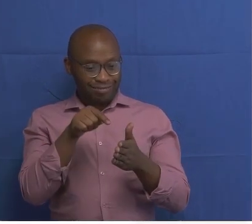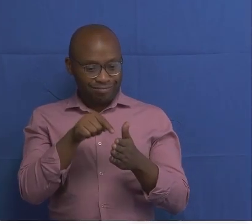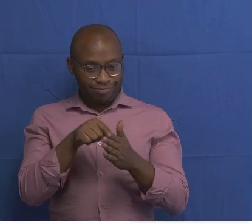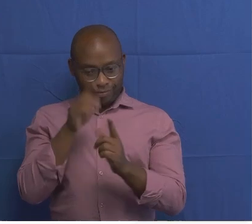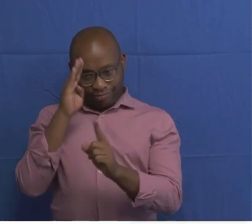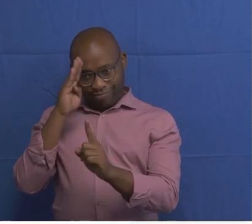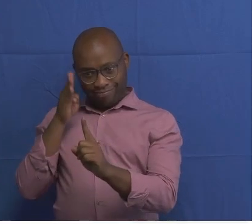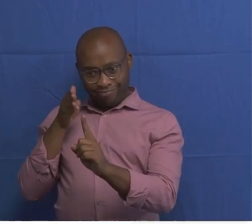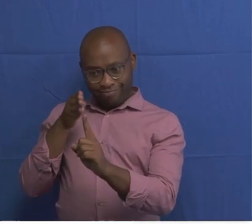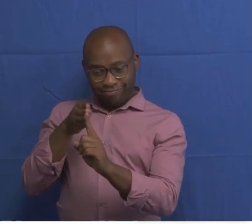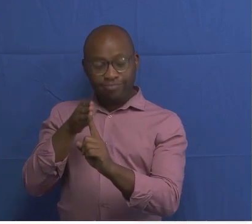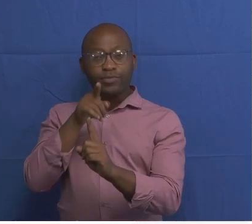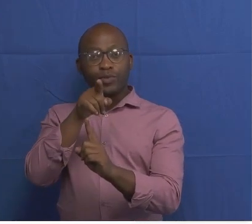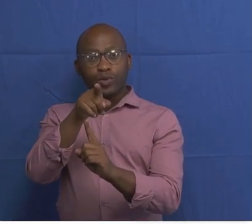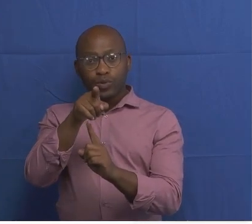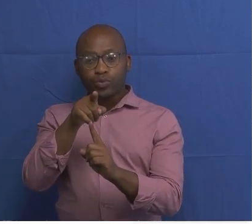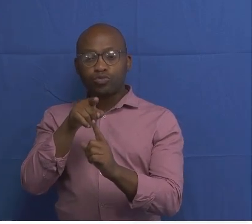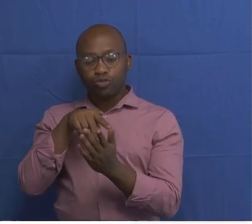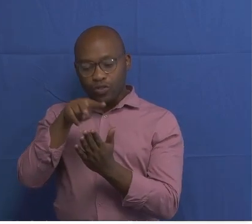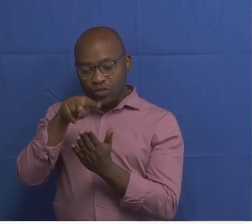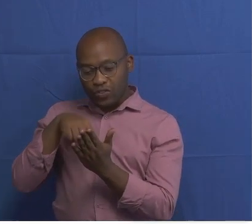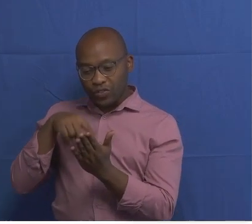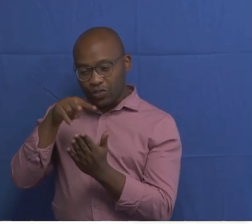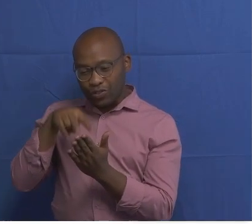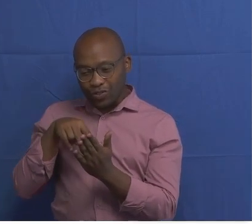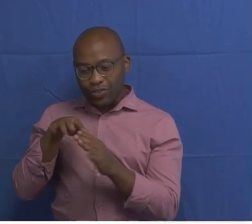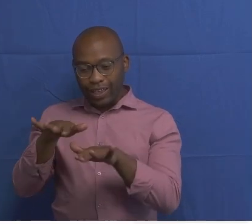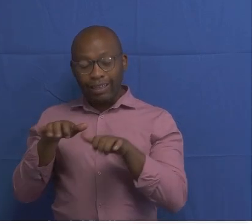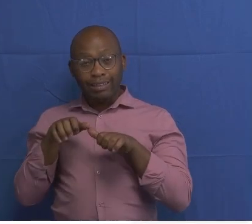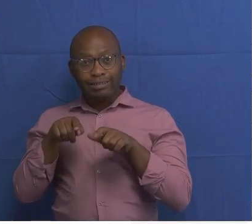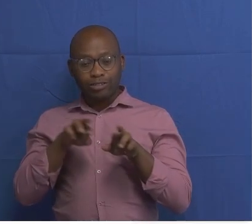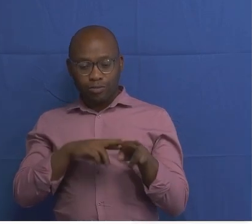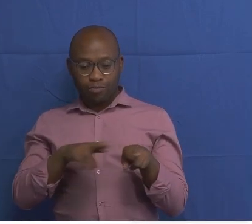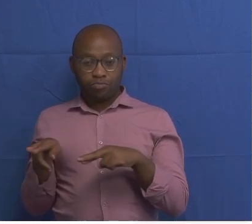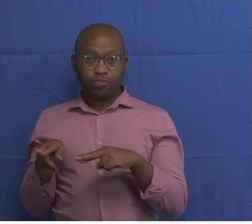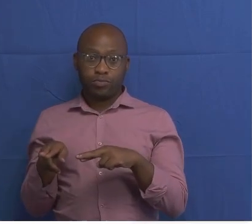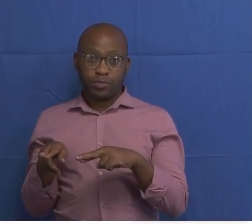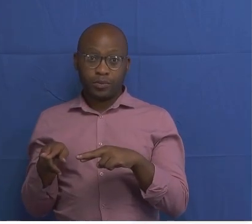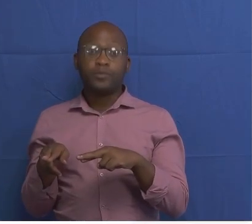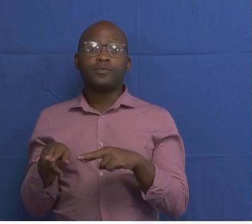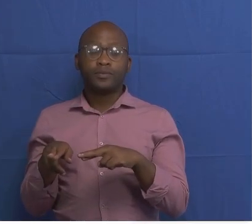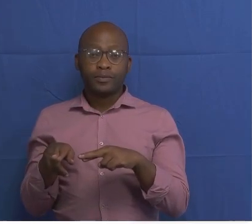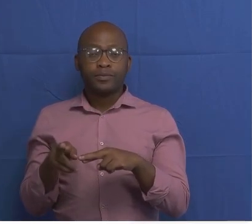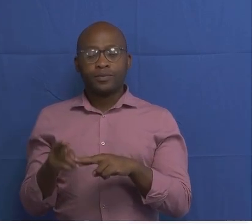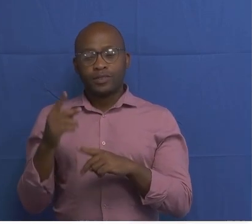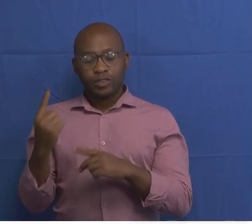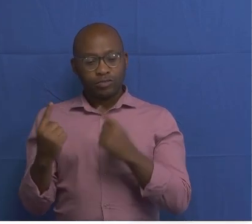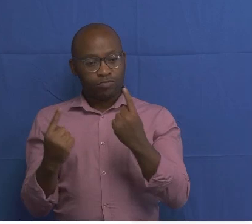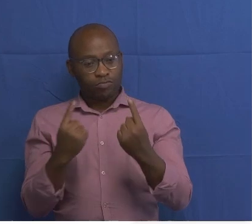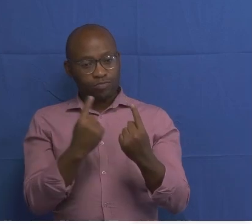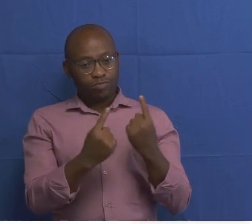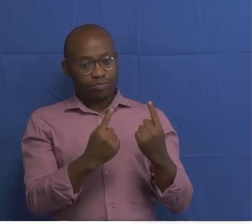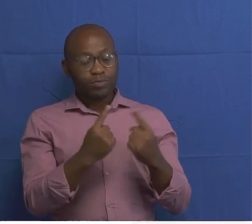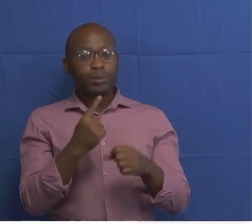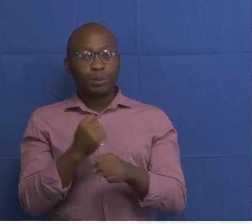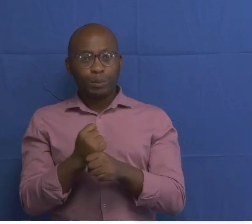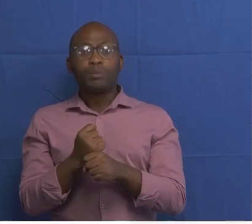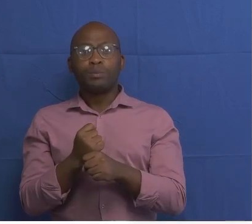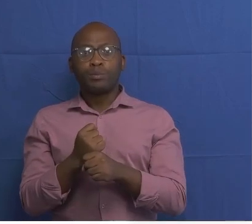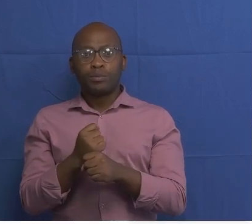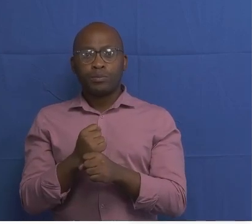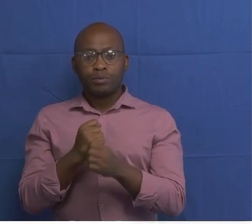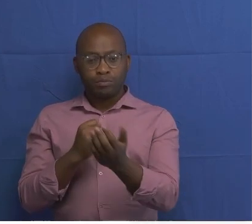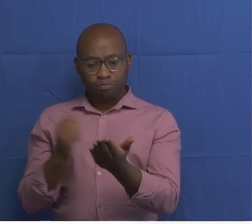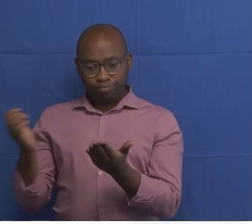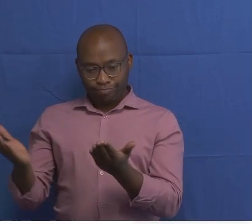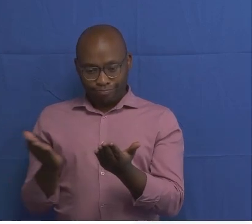very importantly, whenever we are studying, we need to incorporate the exam guidelines, and each and every learner should make sure that they do have a copy of the